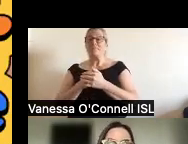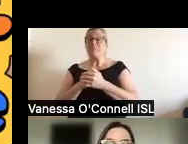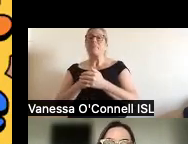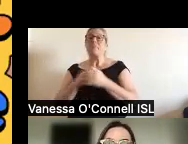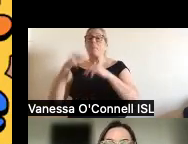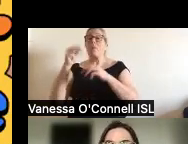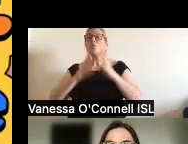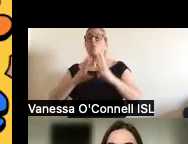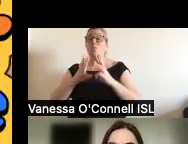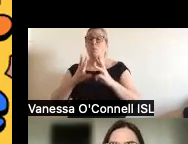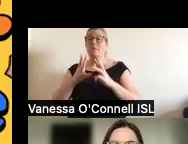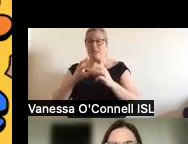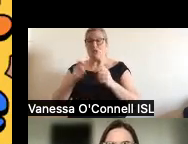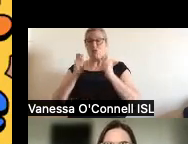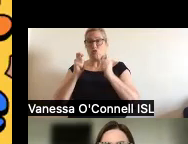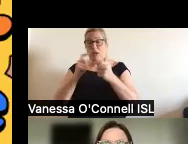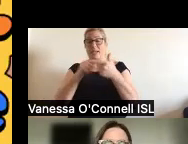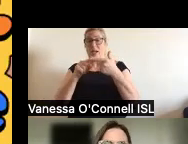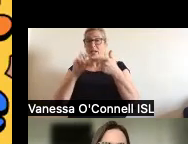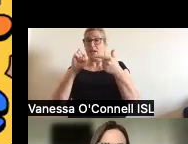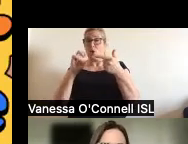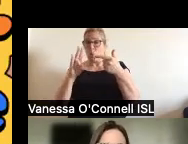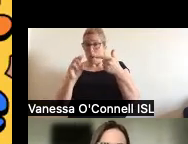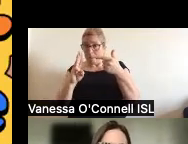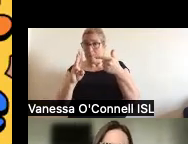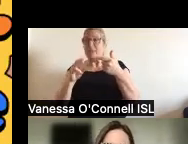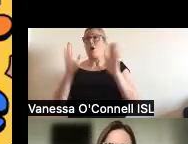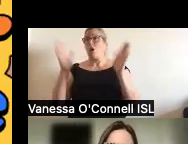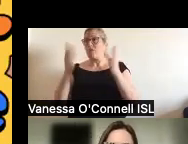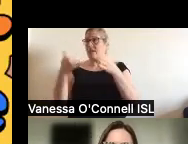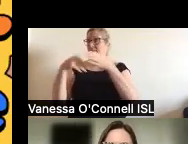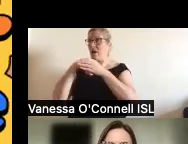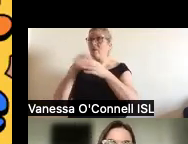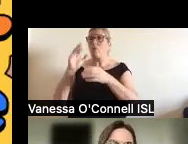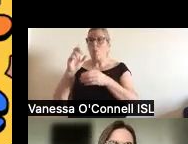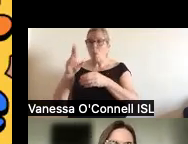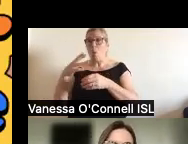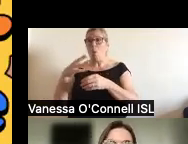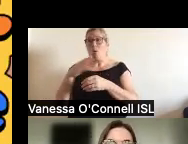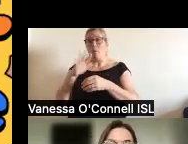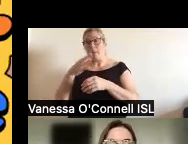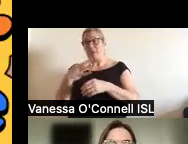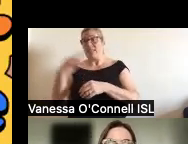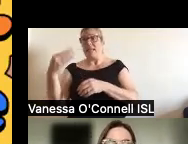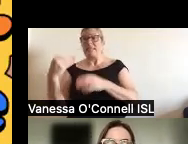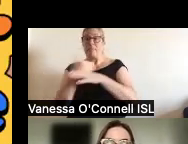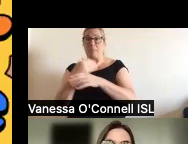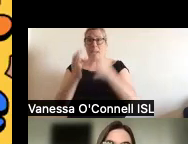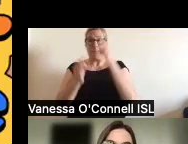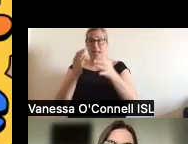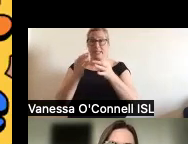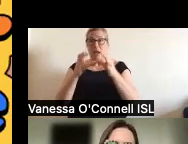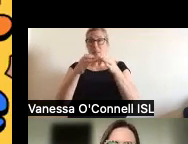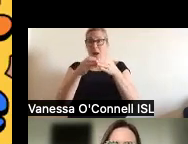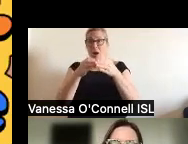Equip level will be on the road to selection or possibly already selected by a political party, or some of them have made